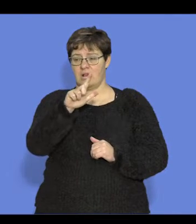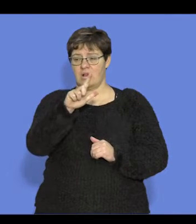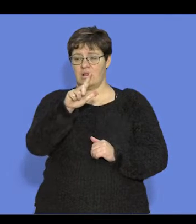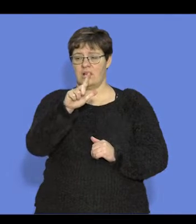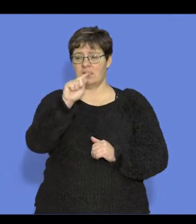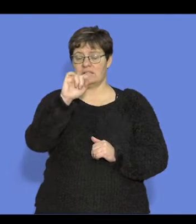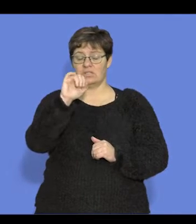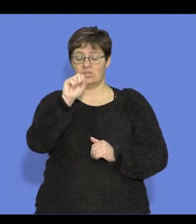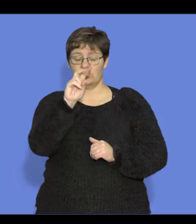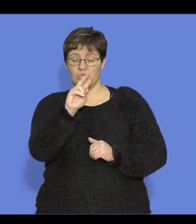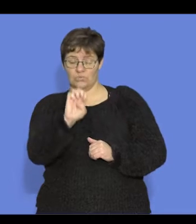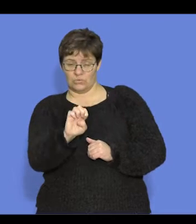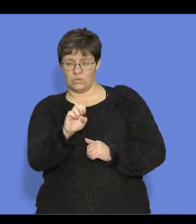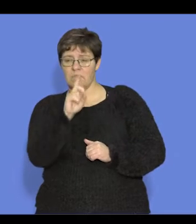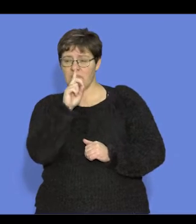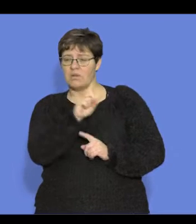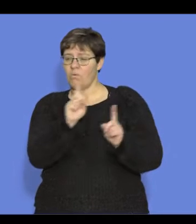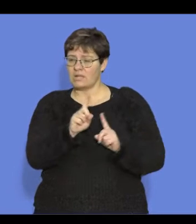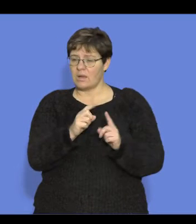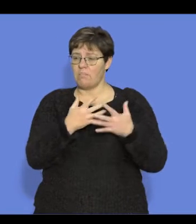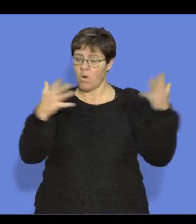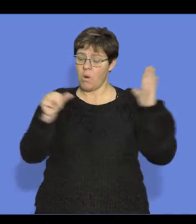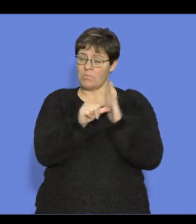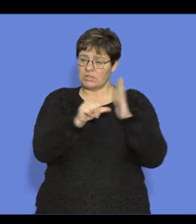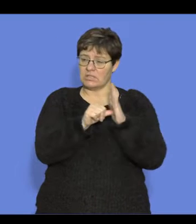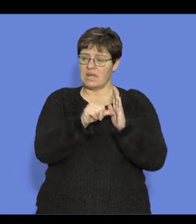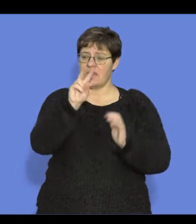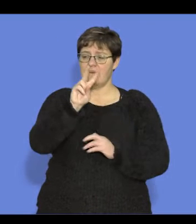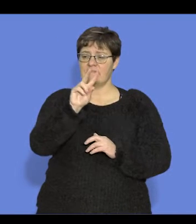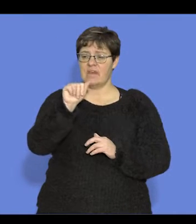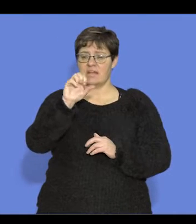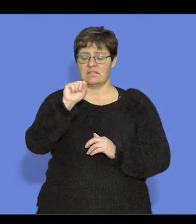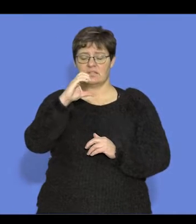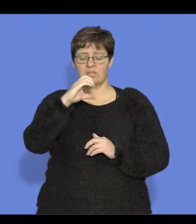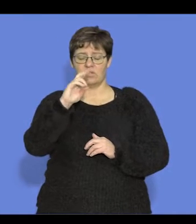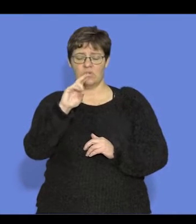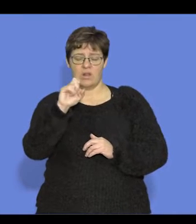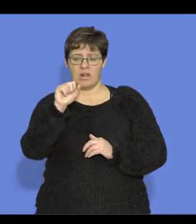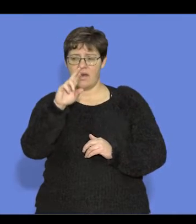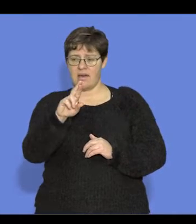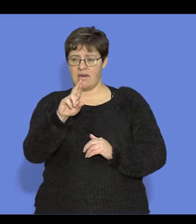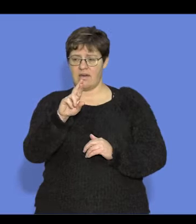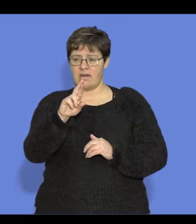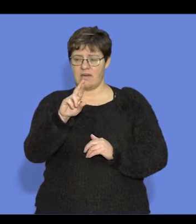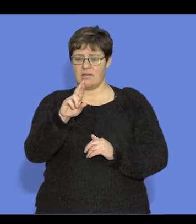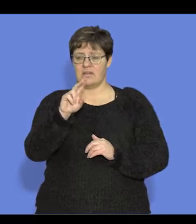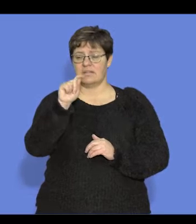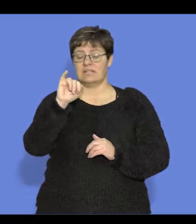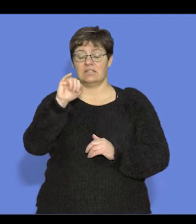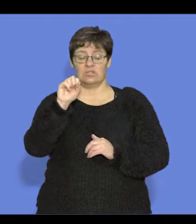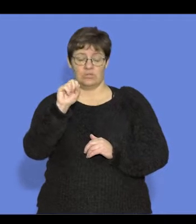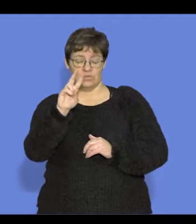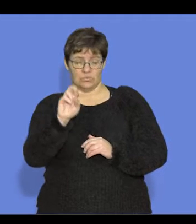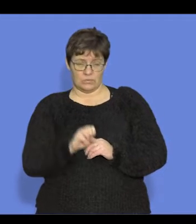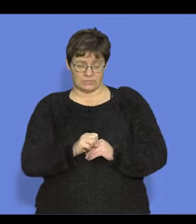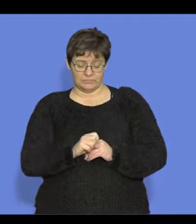we're looking at now is the vascular tissue in the center, namely the xylem and phloem. If we look at